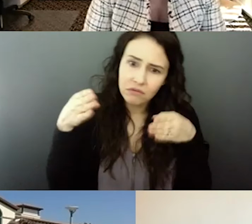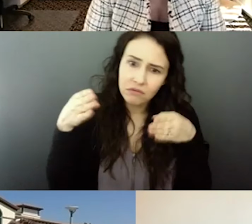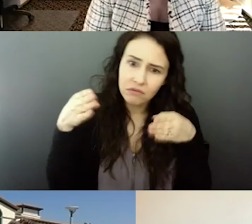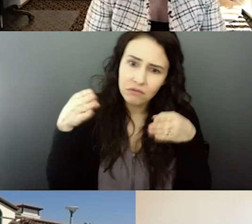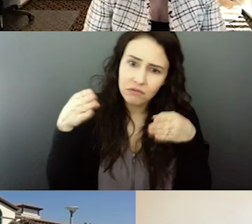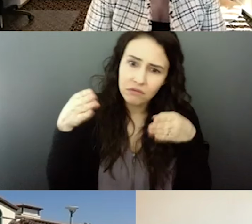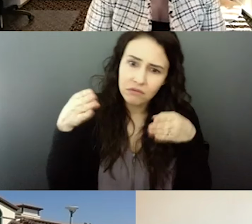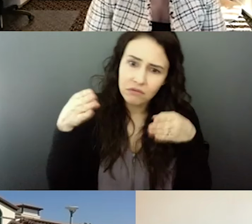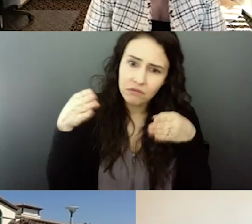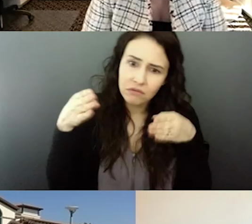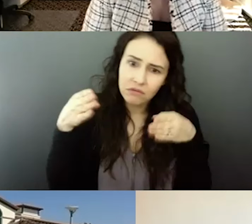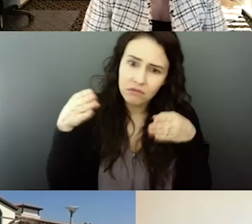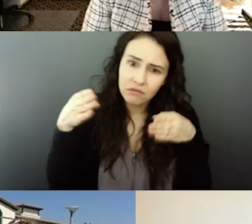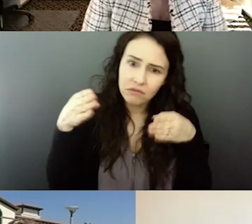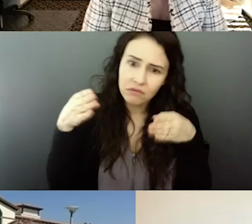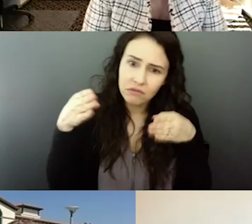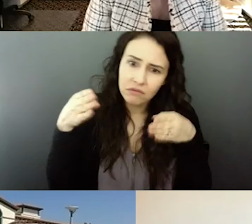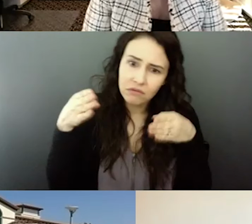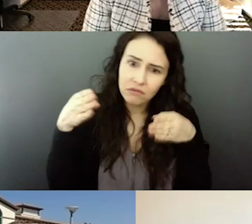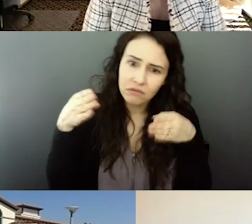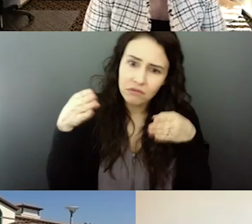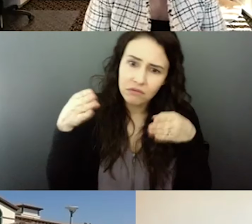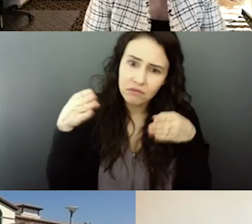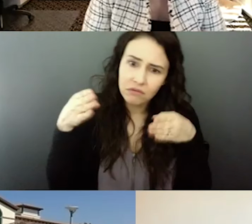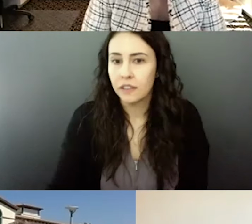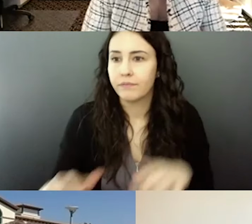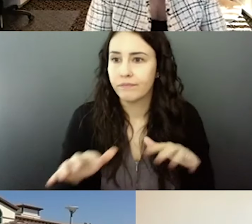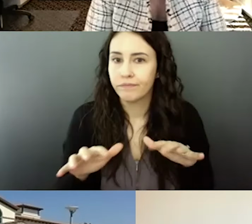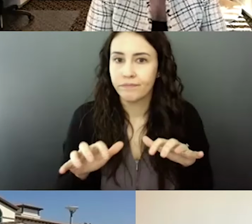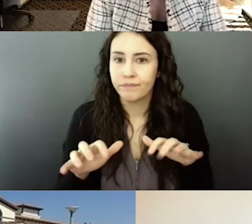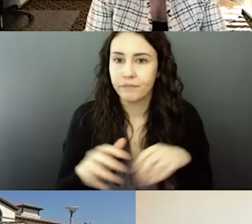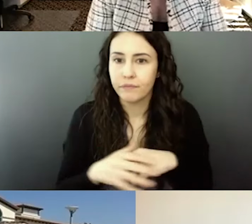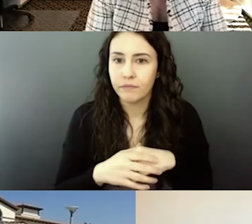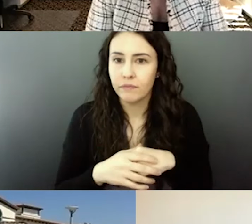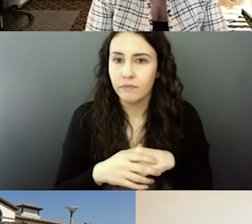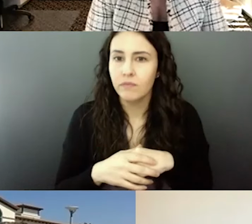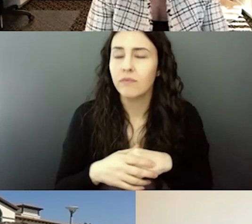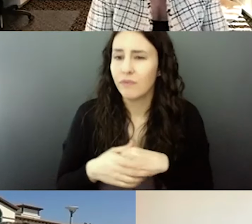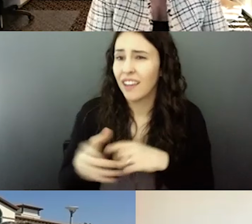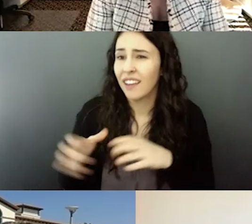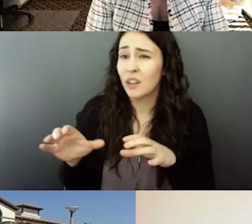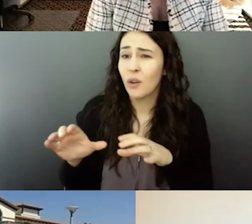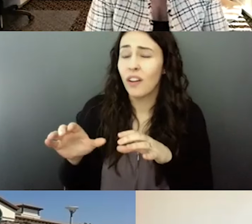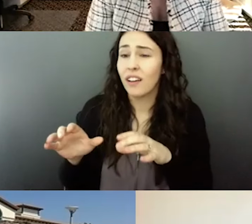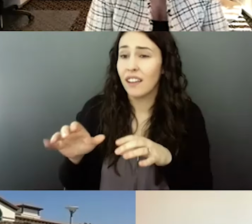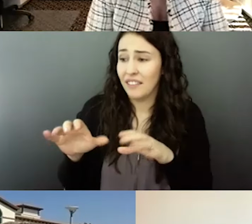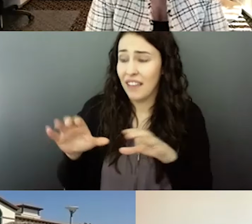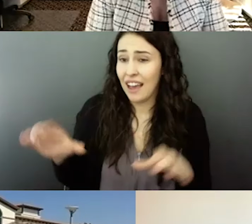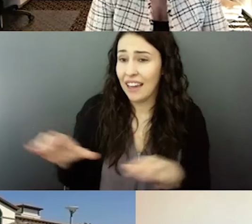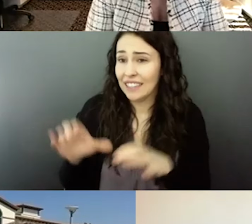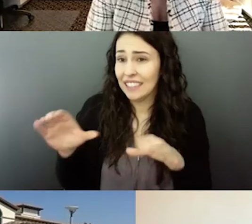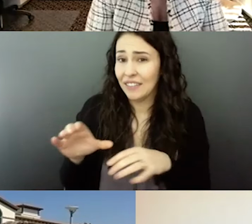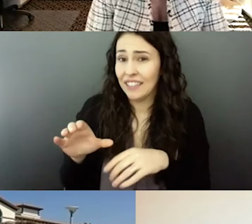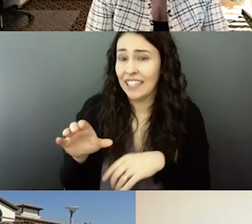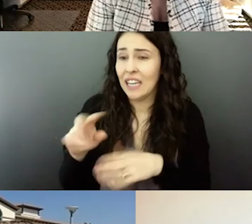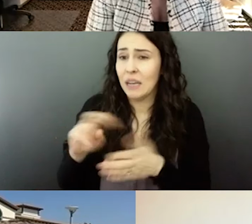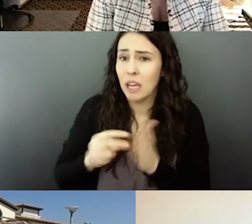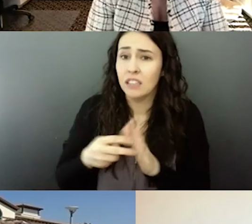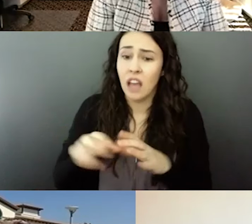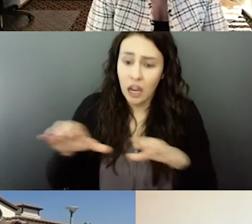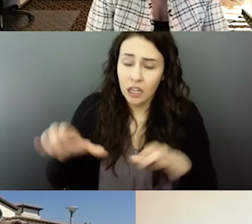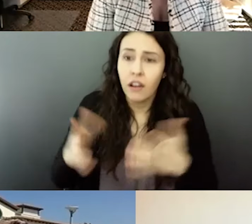Correct. Love that term, activity driven, right? It's just doing that activity to get to the next activity, to get